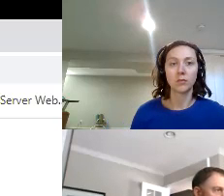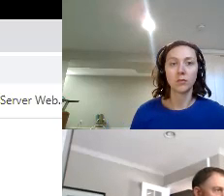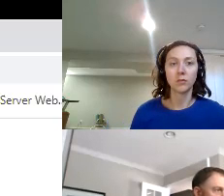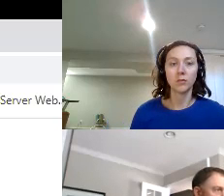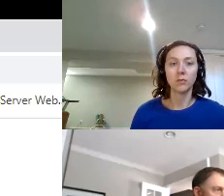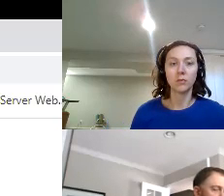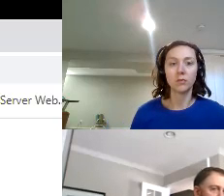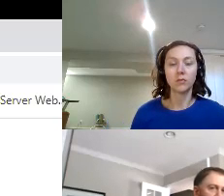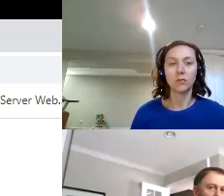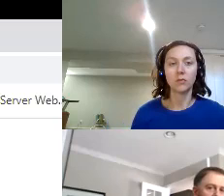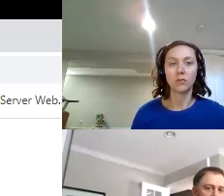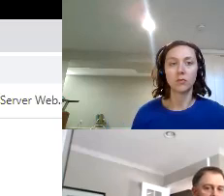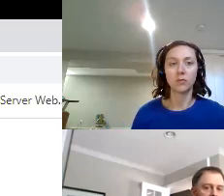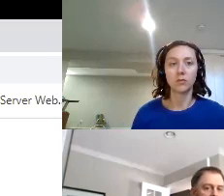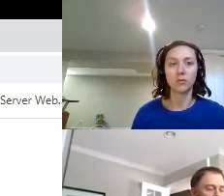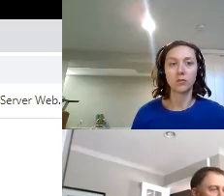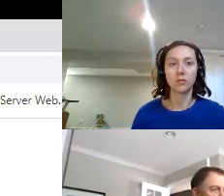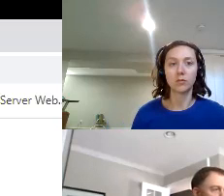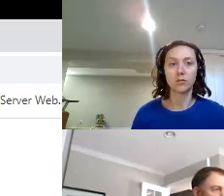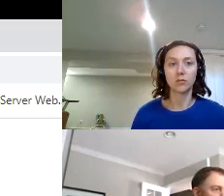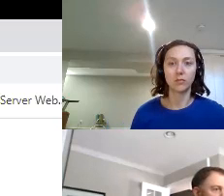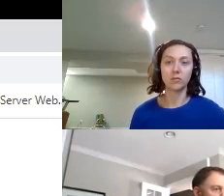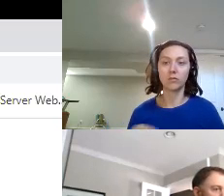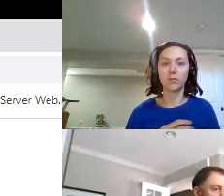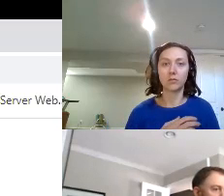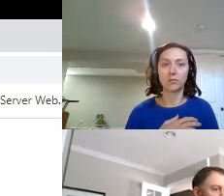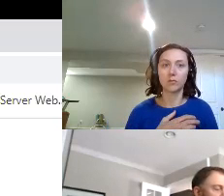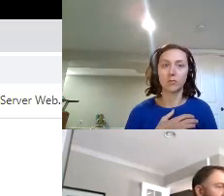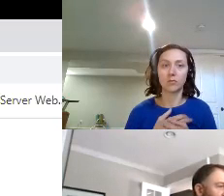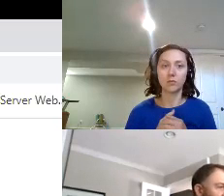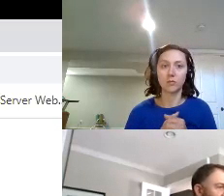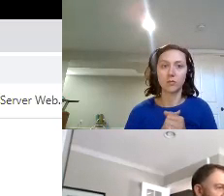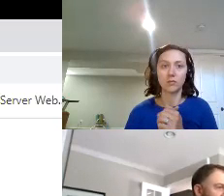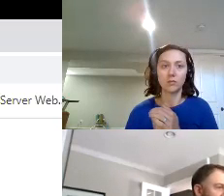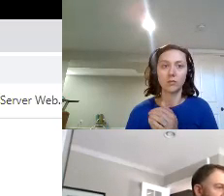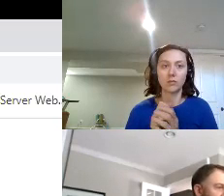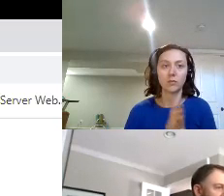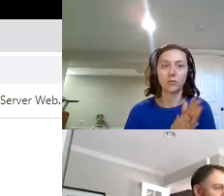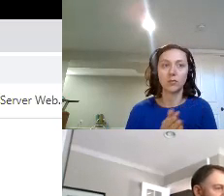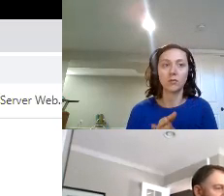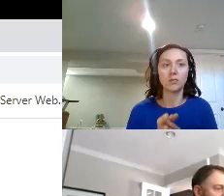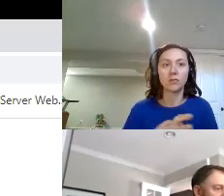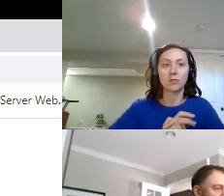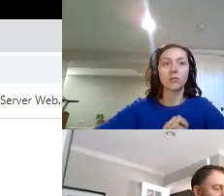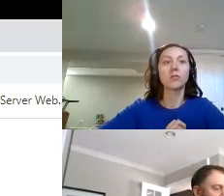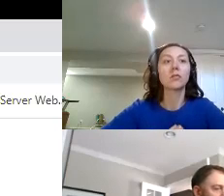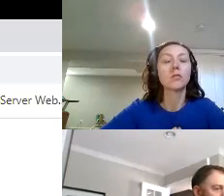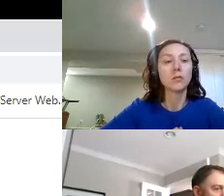rather come to this dashboard and they would want to see indicators that we believe are tied to